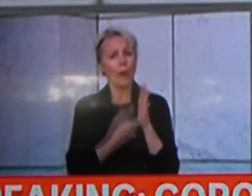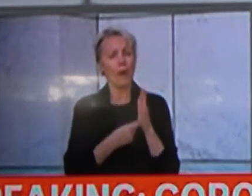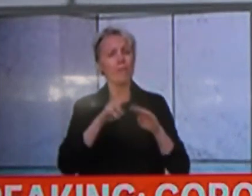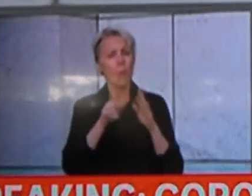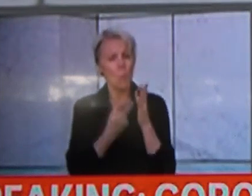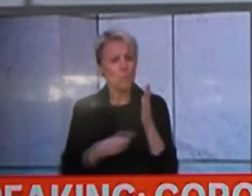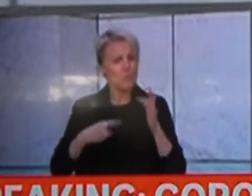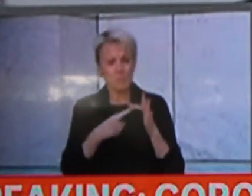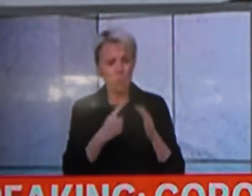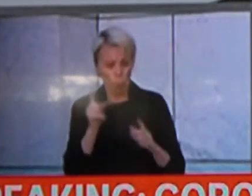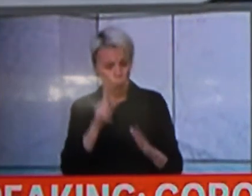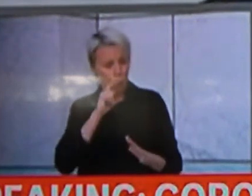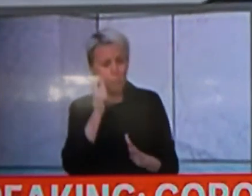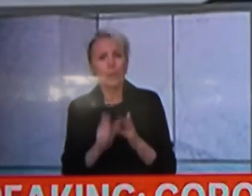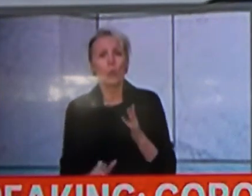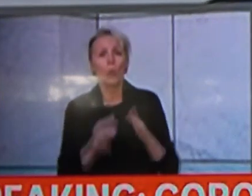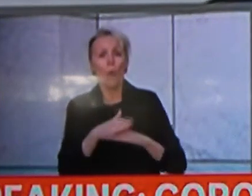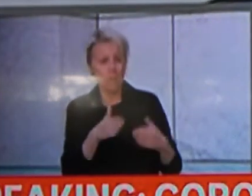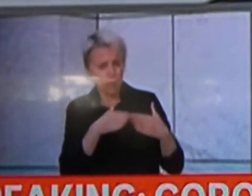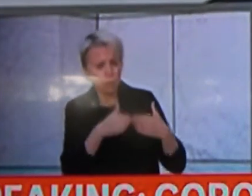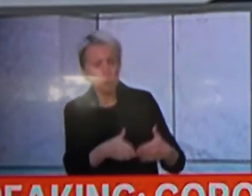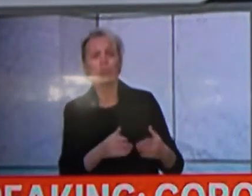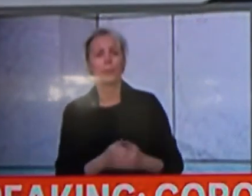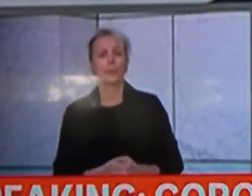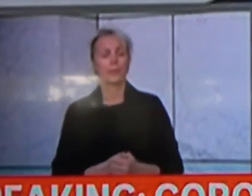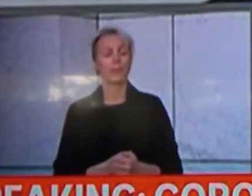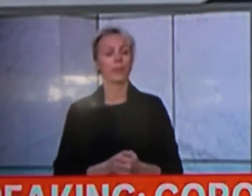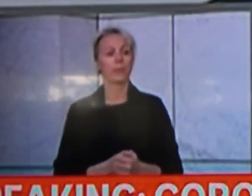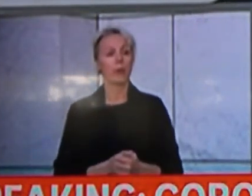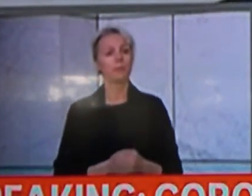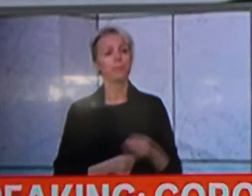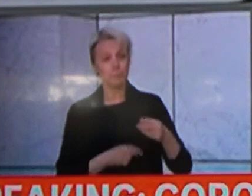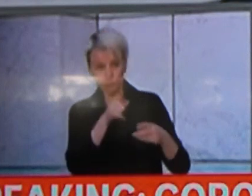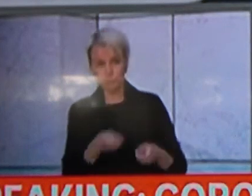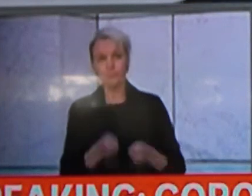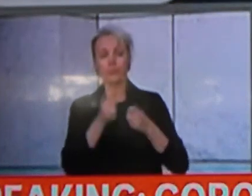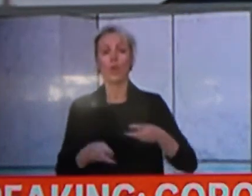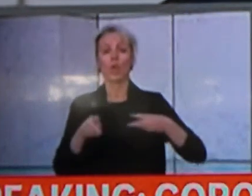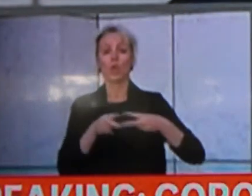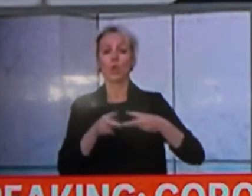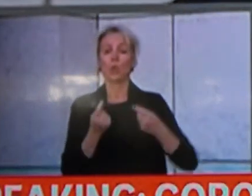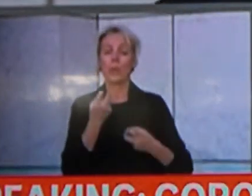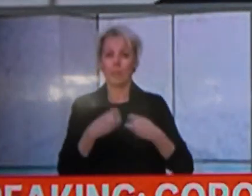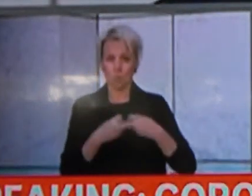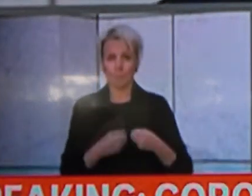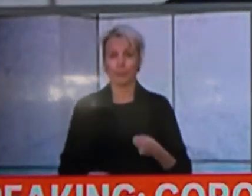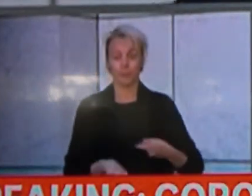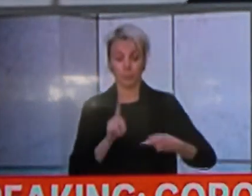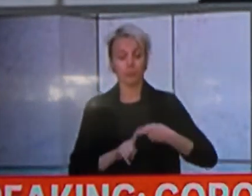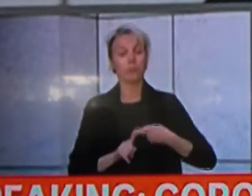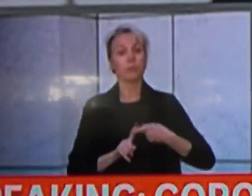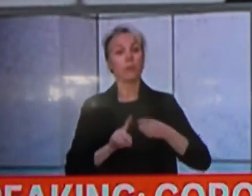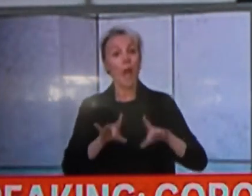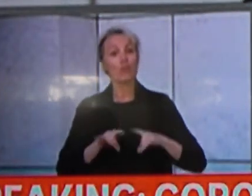there's an increasing likelihood that they'll have coronavirus on those ships? Well, there are two separate issues you're raising. One is for those Australians who find